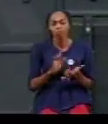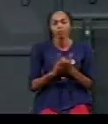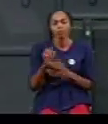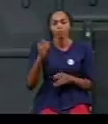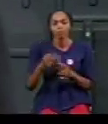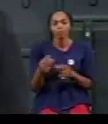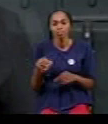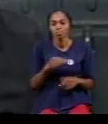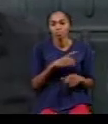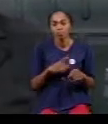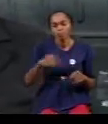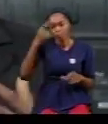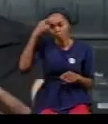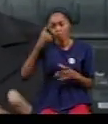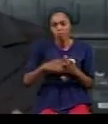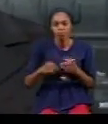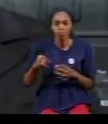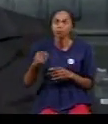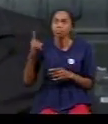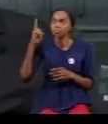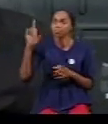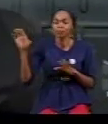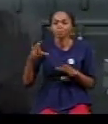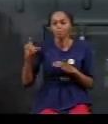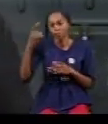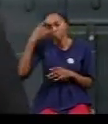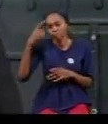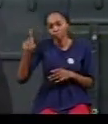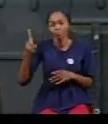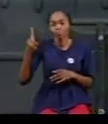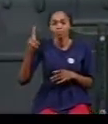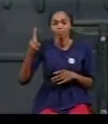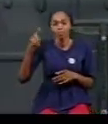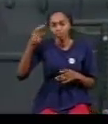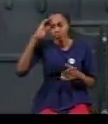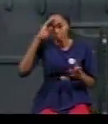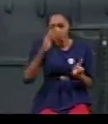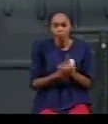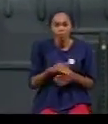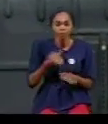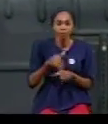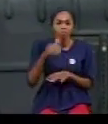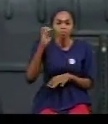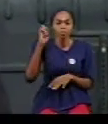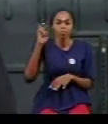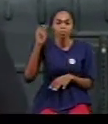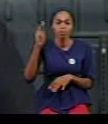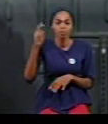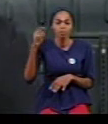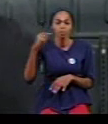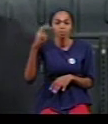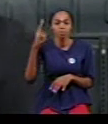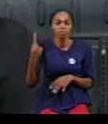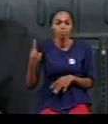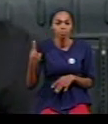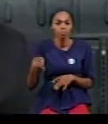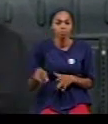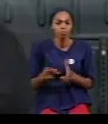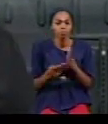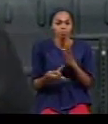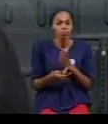my husband at Enugu Global Crusade. I remember the last day of the Global Crusade,